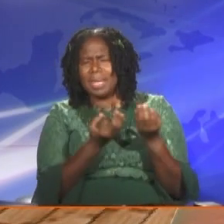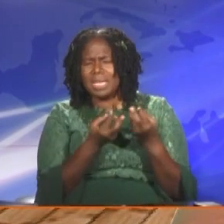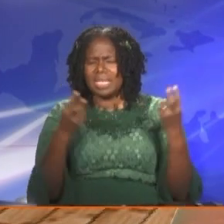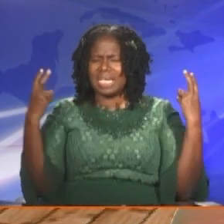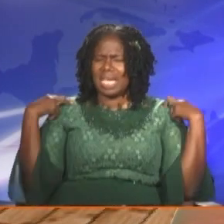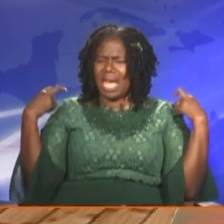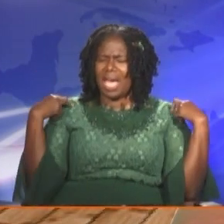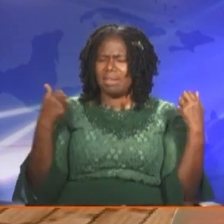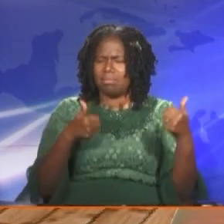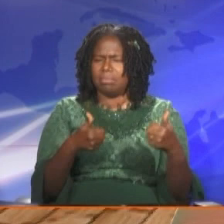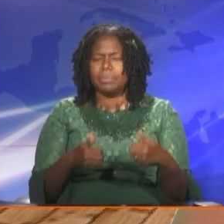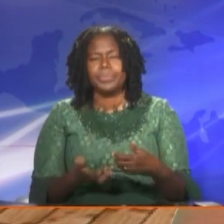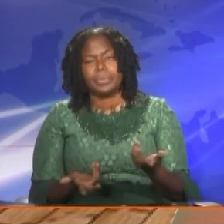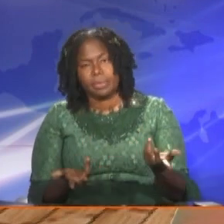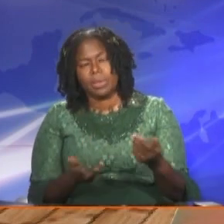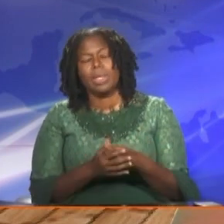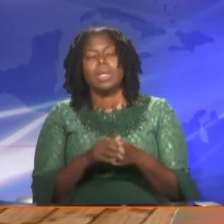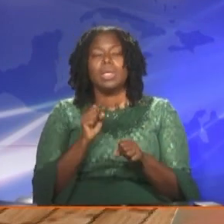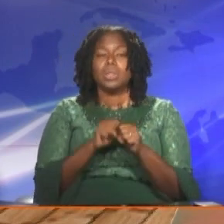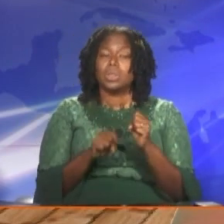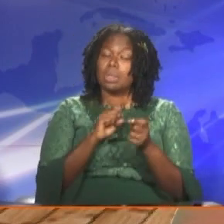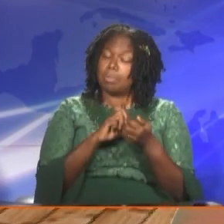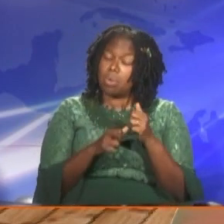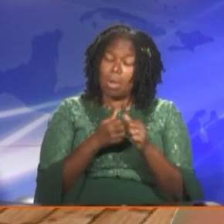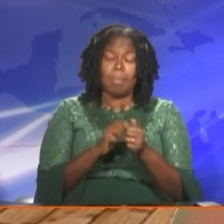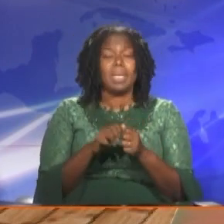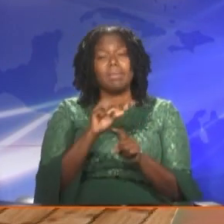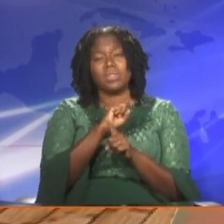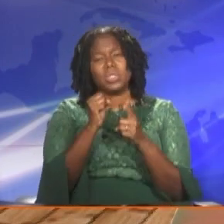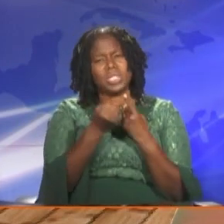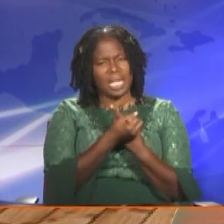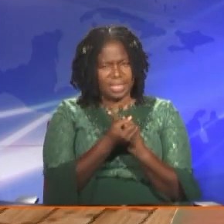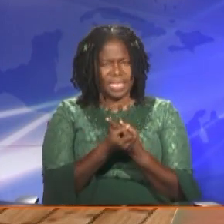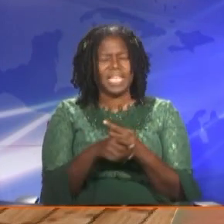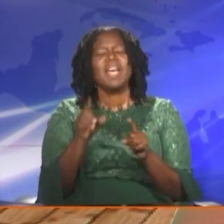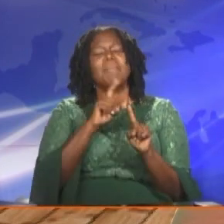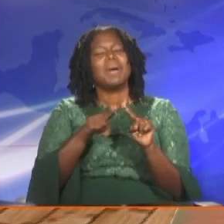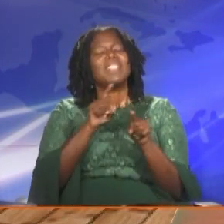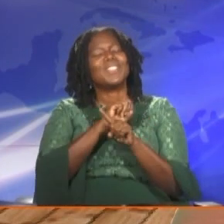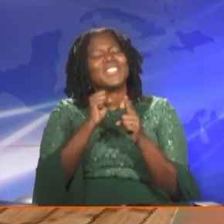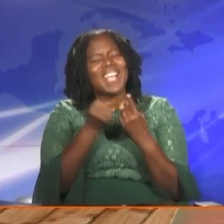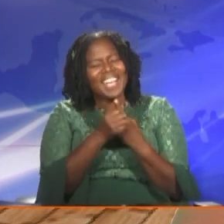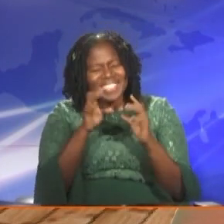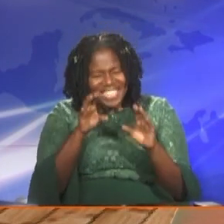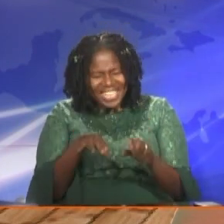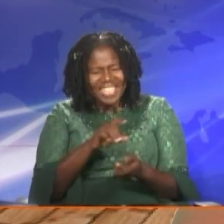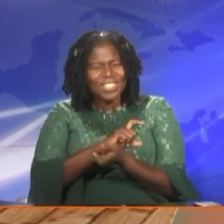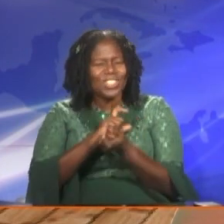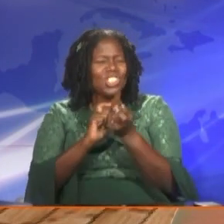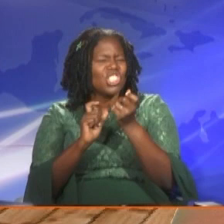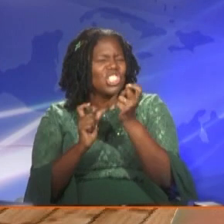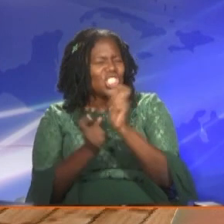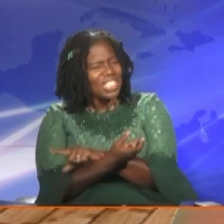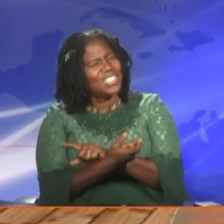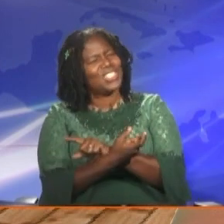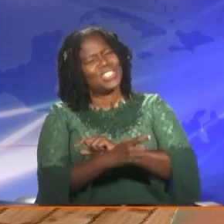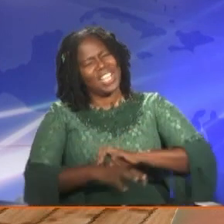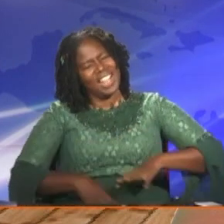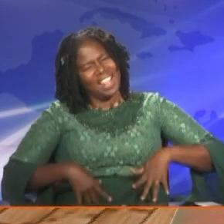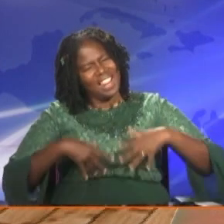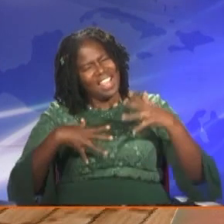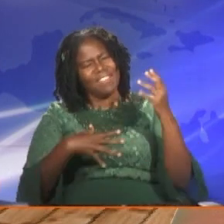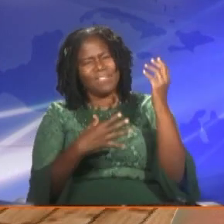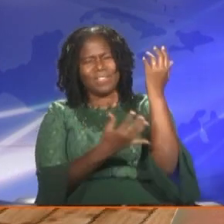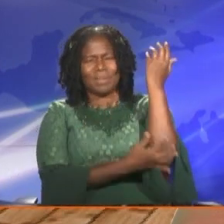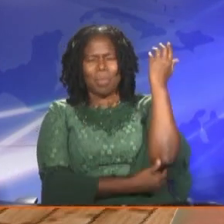crime in a society, which changes the trajectory of the society as a whole. If it doesn't, if you